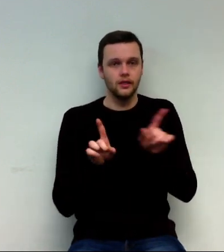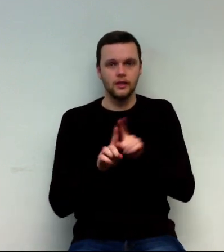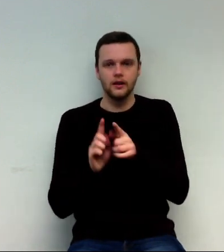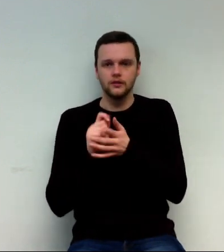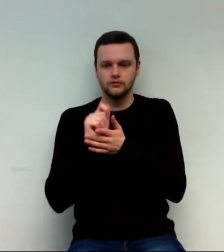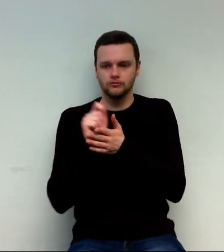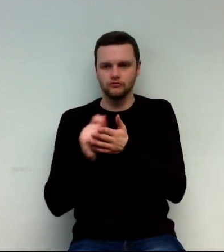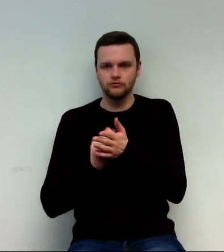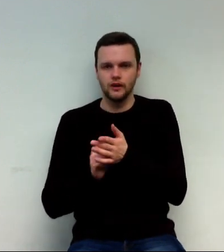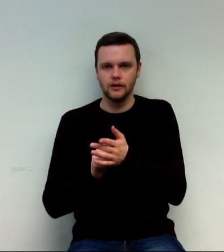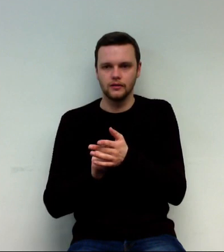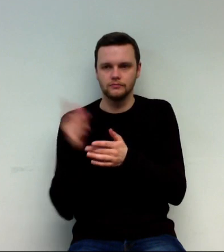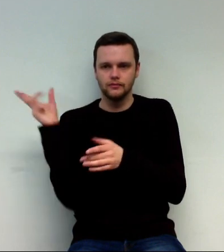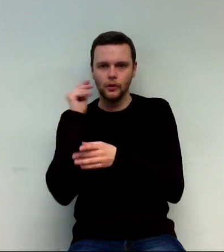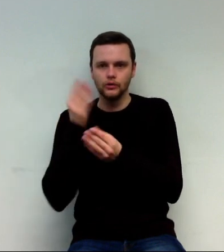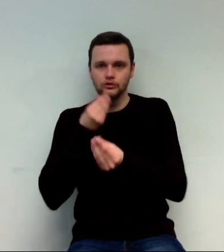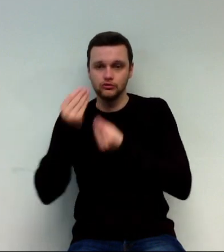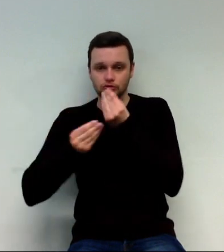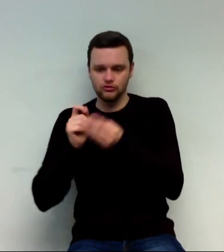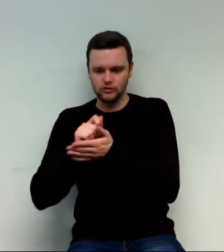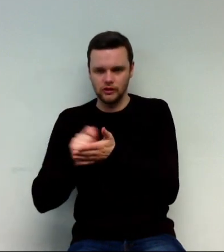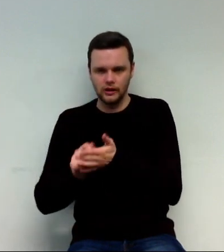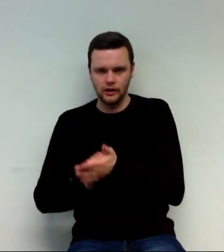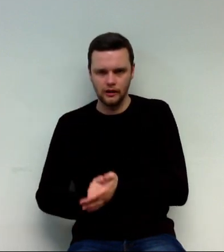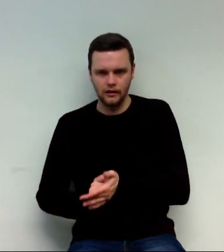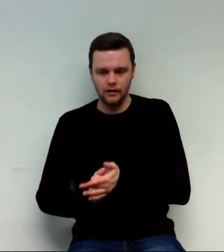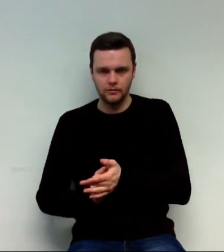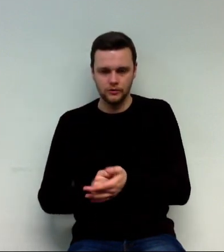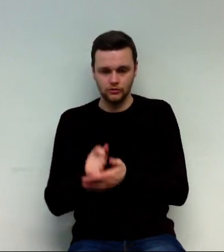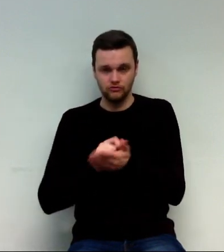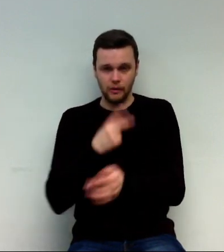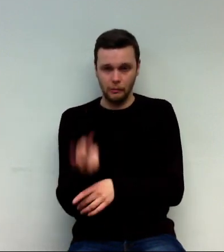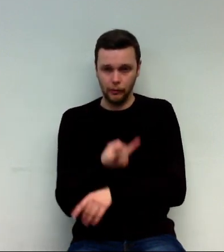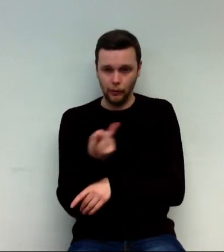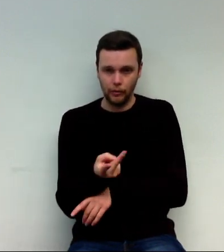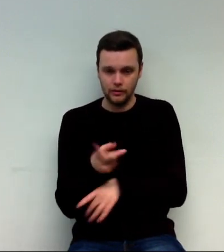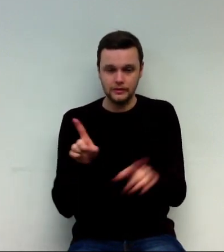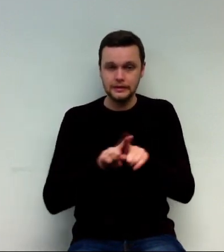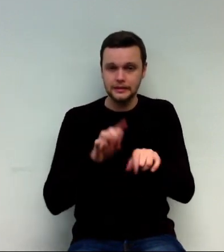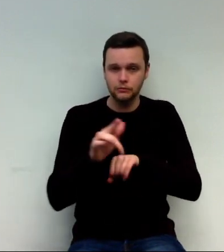audio described, which was quite exciting. So it was the same show, she just added in